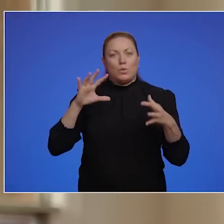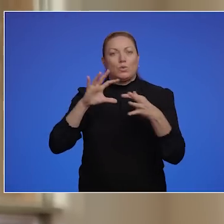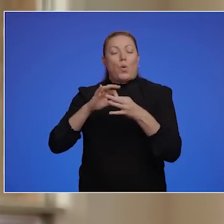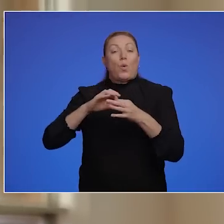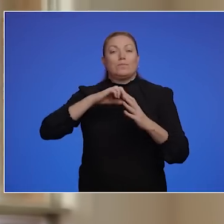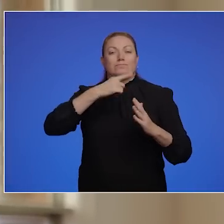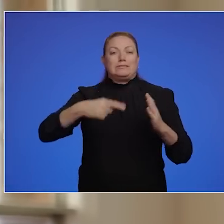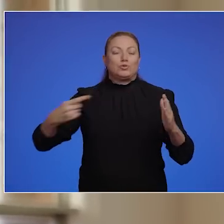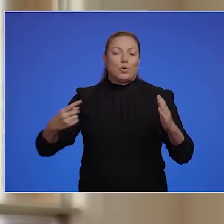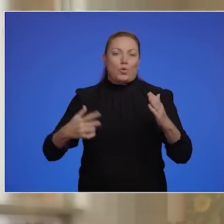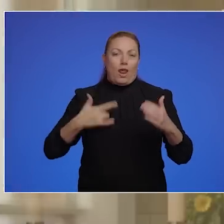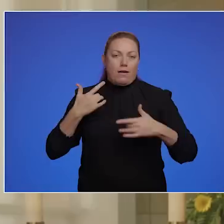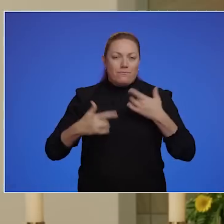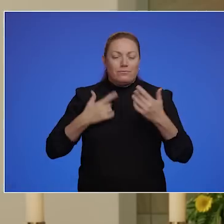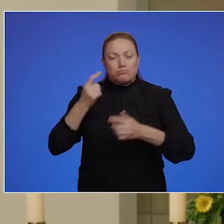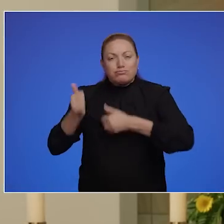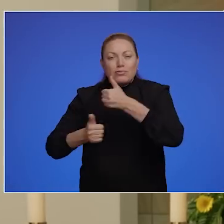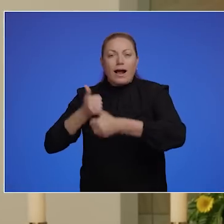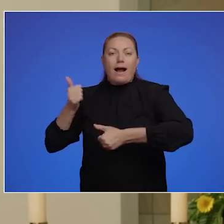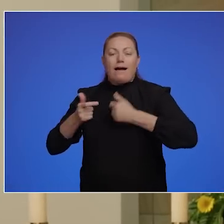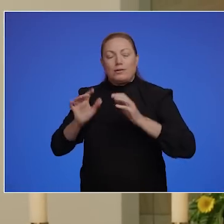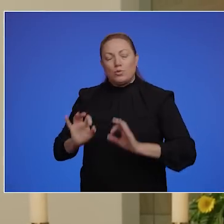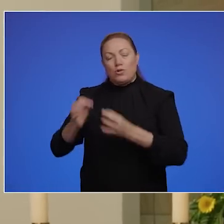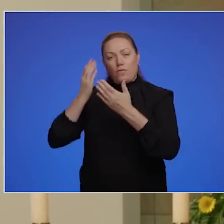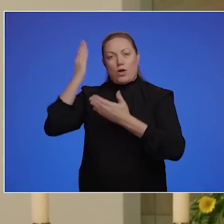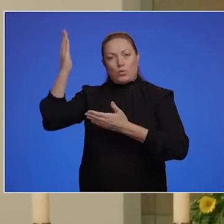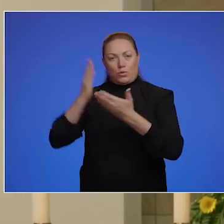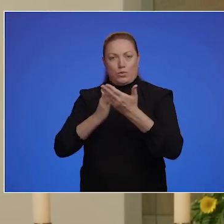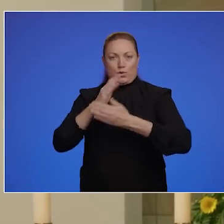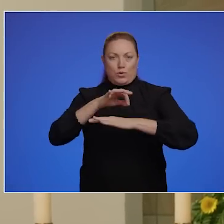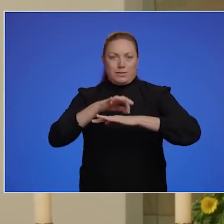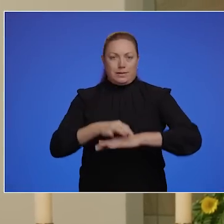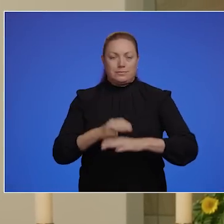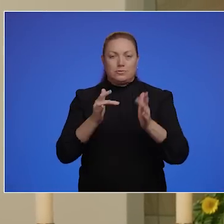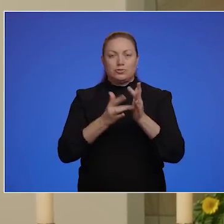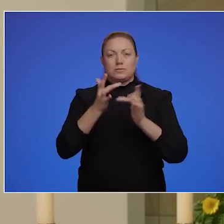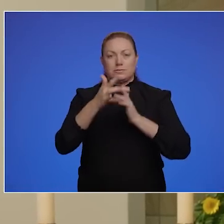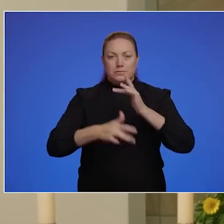life and may praise and glorify you through your Son, Jesus Christ.